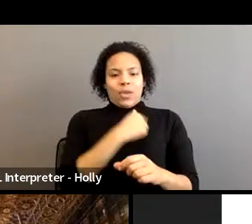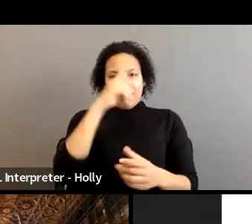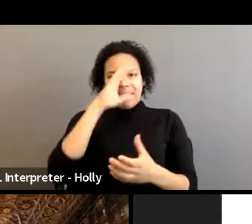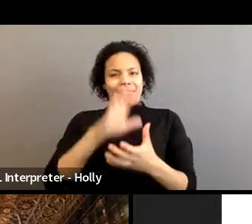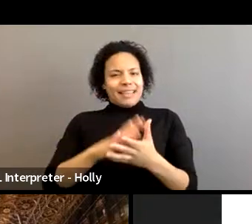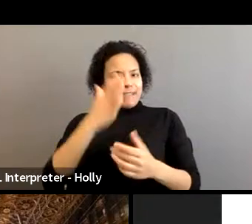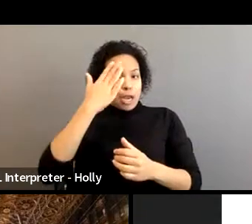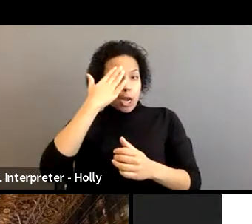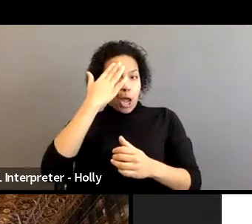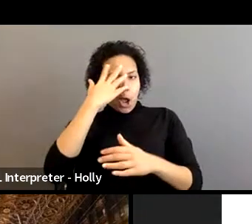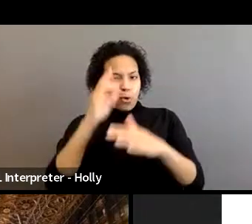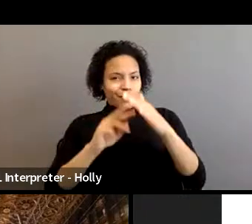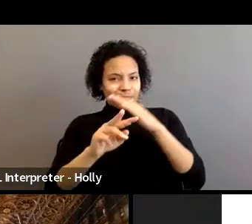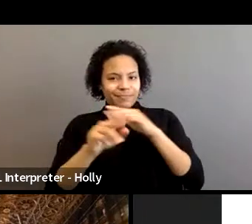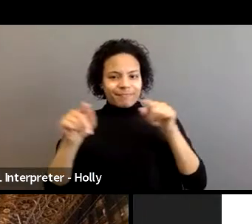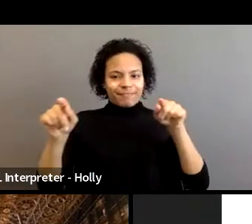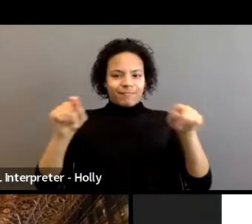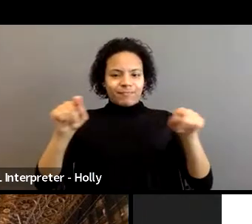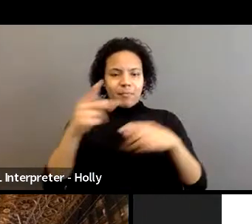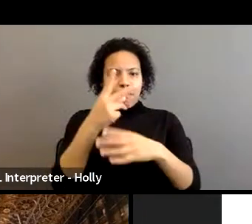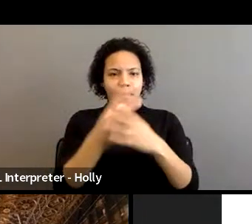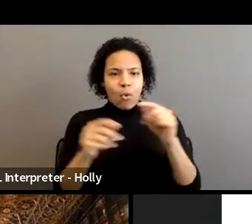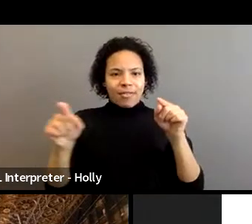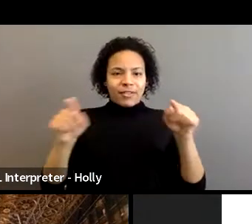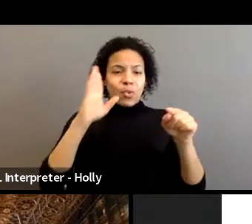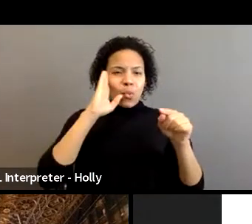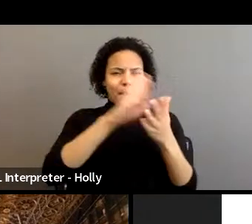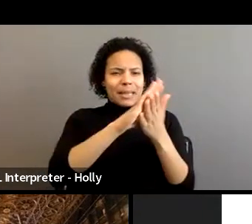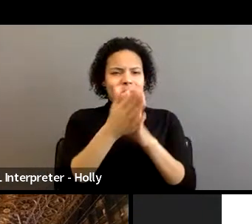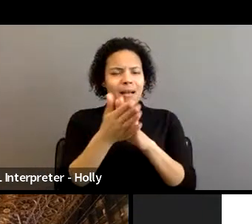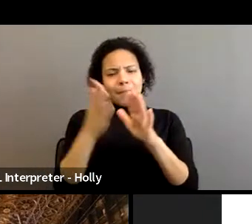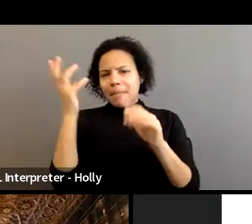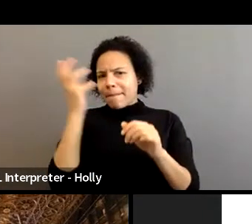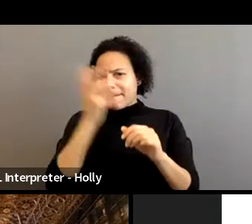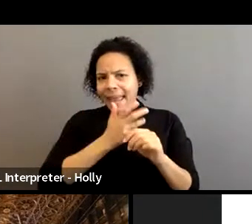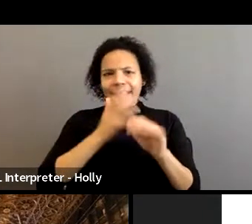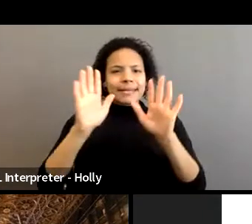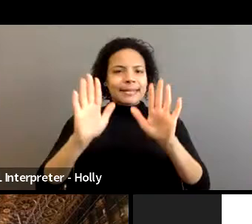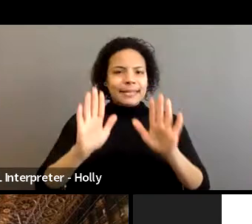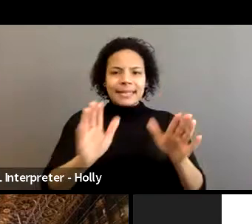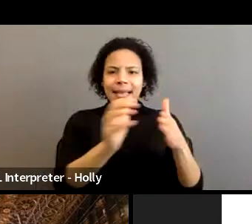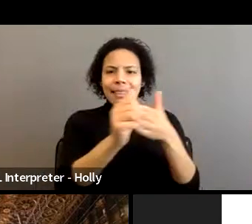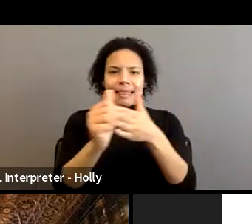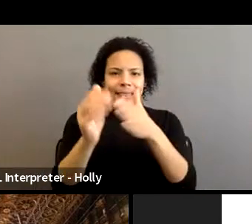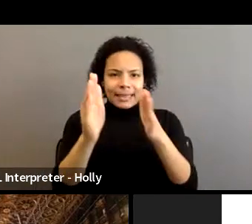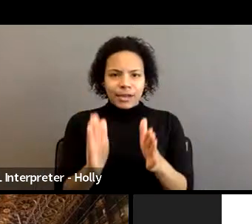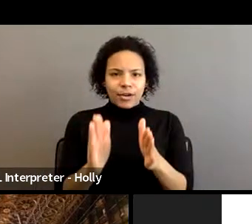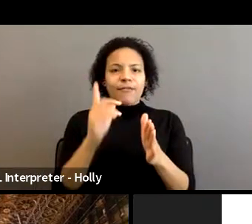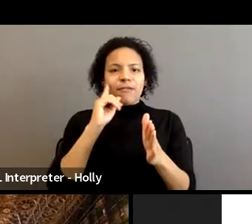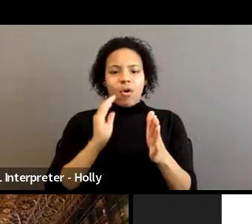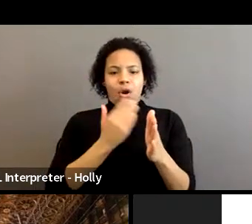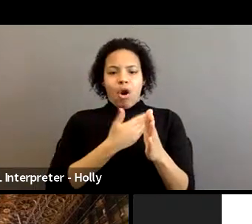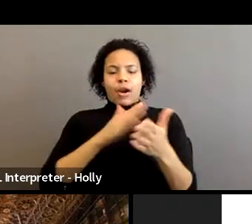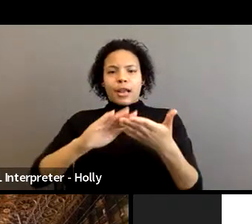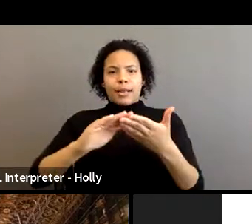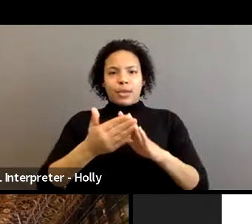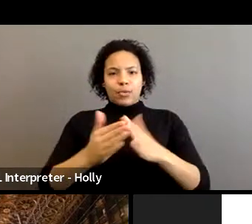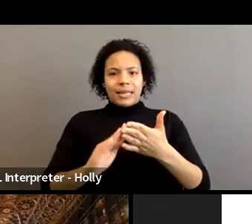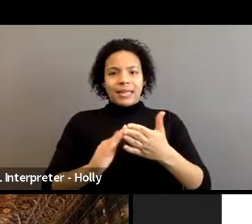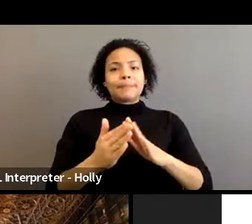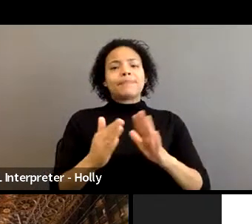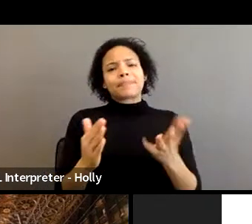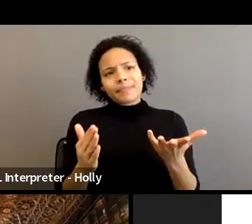some amazing leaders within our communities. But really, I would say, you know, just